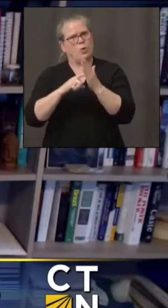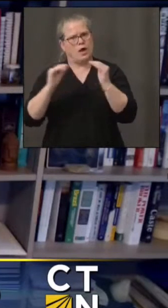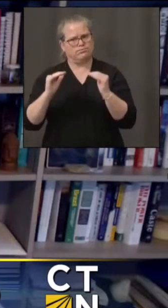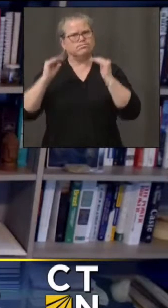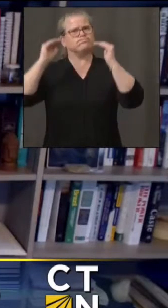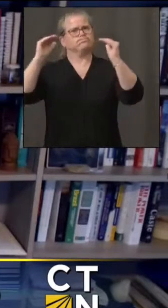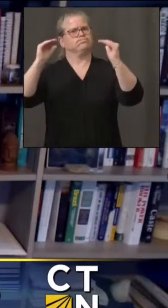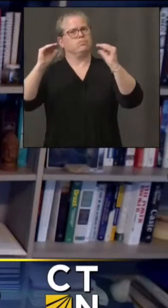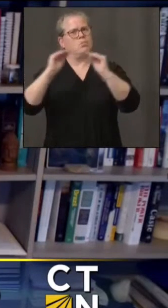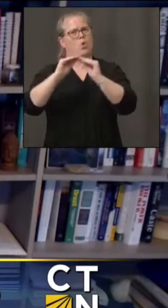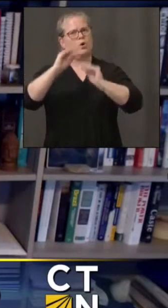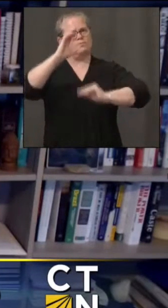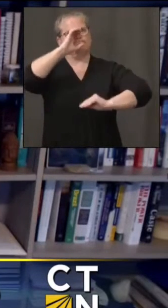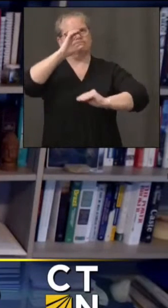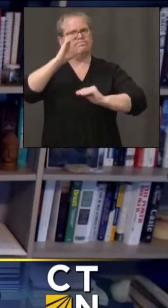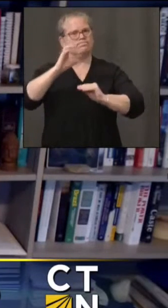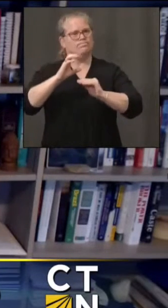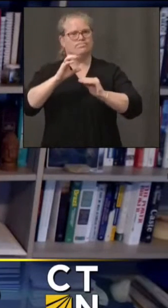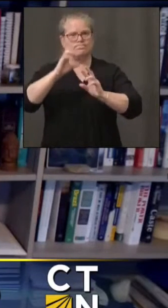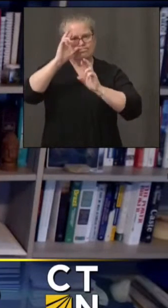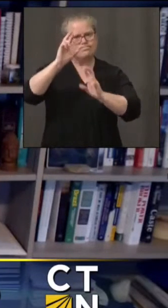keep all of the,